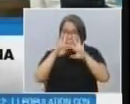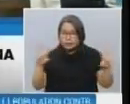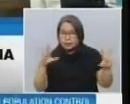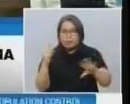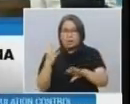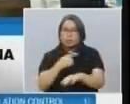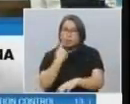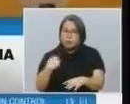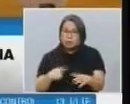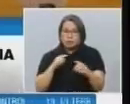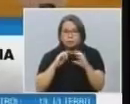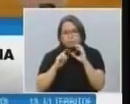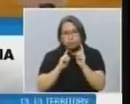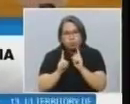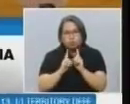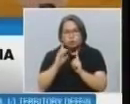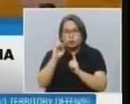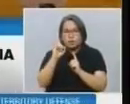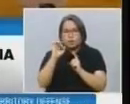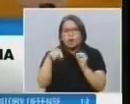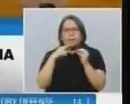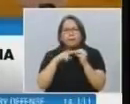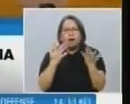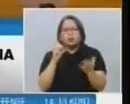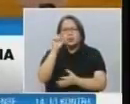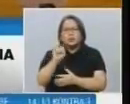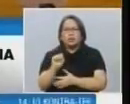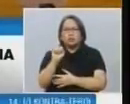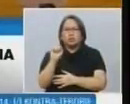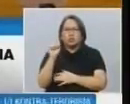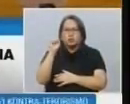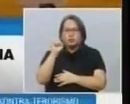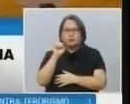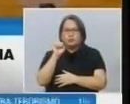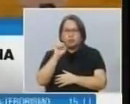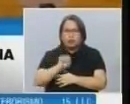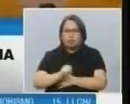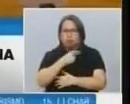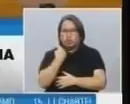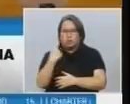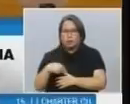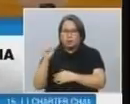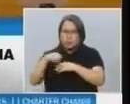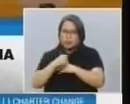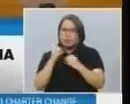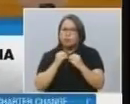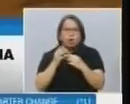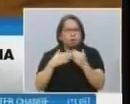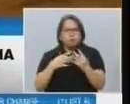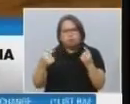for the Code of Conduct in the South China Sea, which intends to resolve peaceful disputes by peaceful